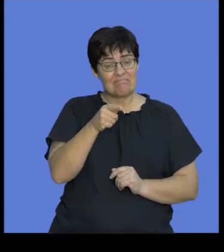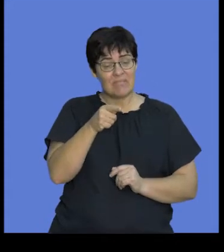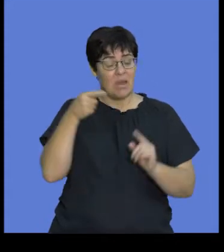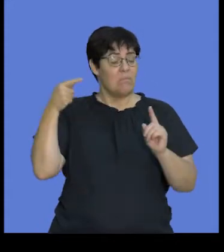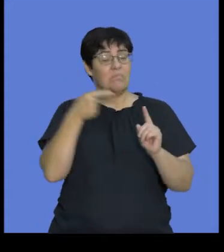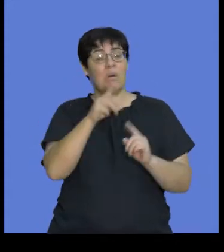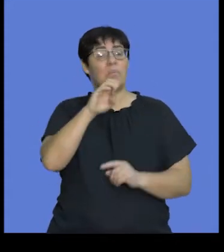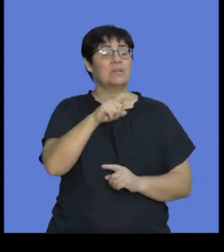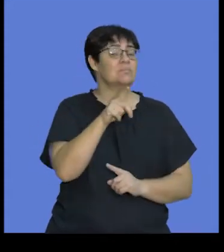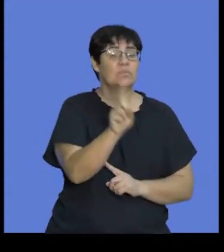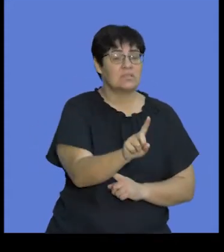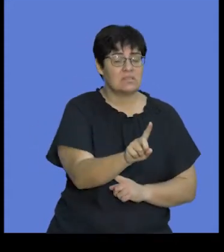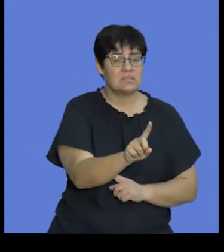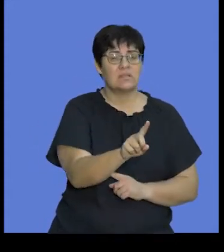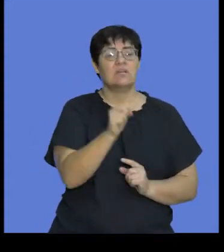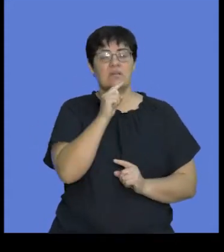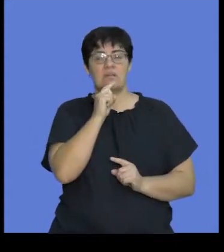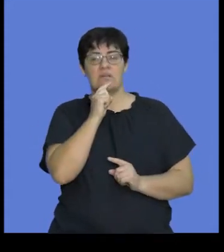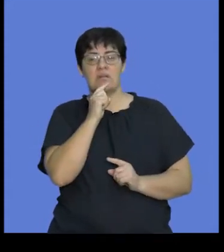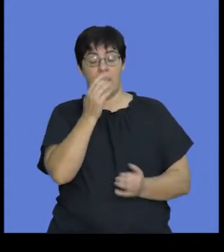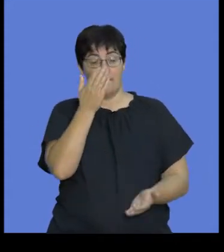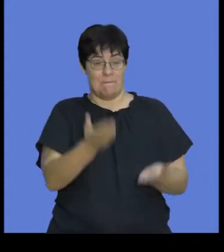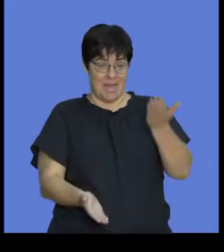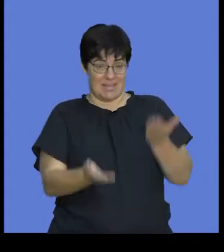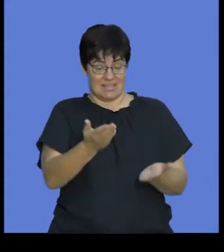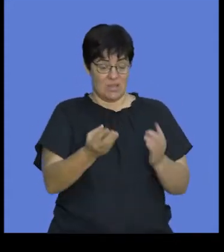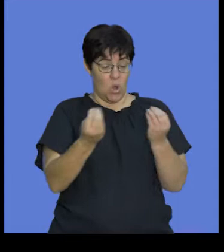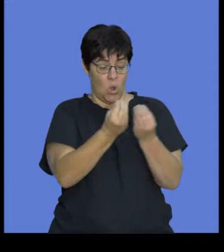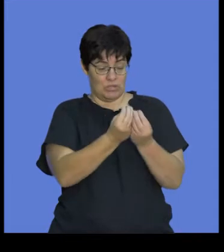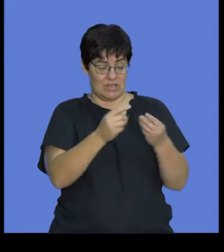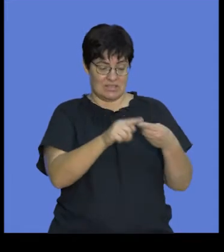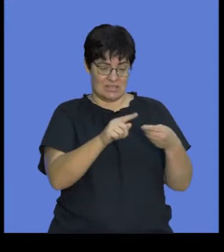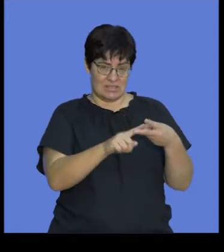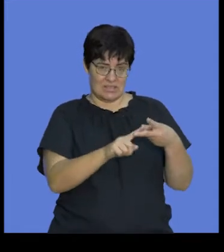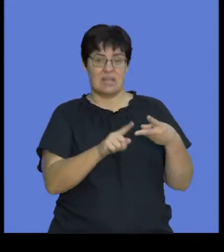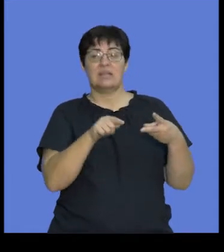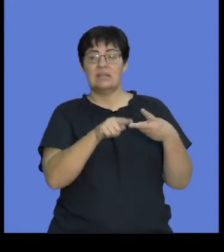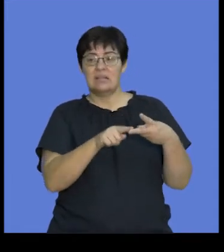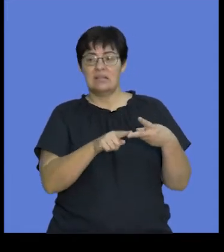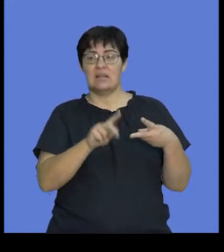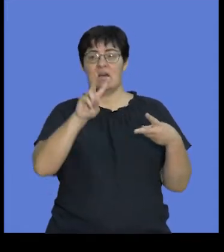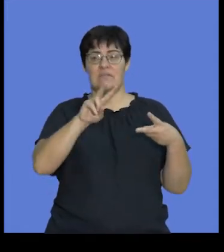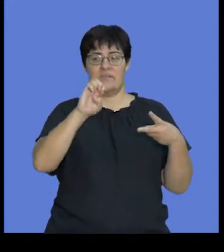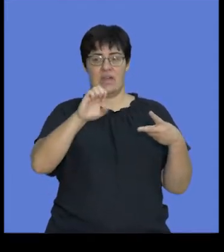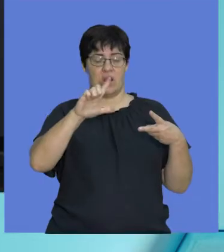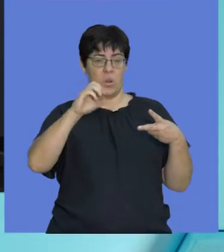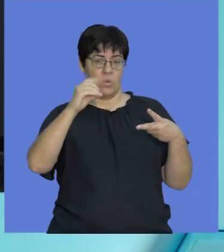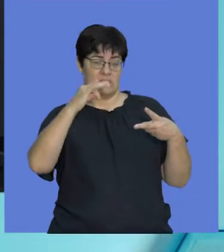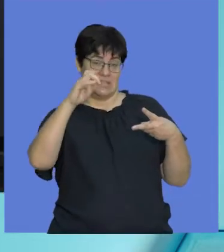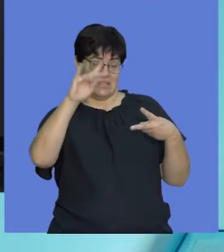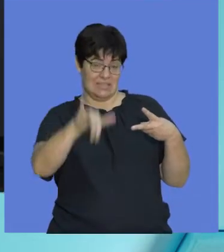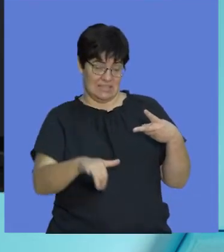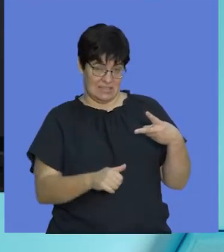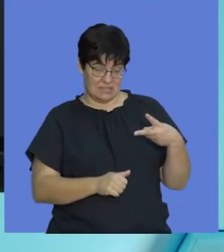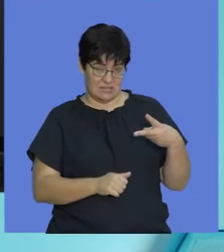Momentum has to do with the mass of an object and its velocity. Remember I said when we